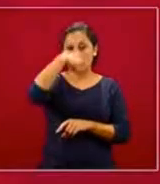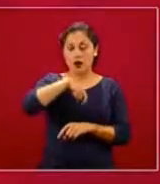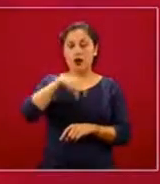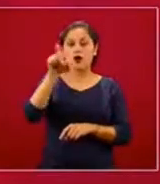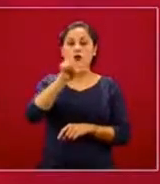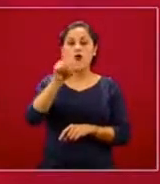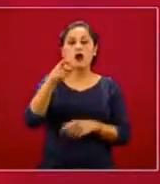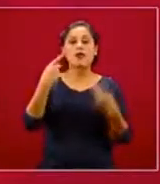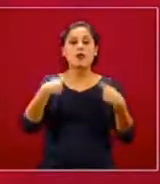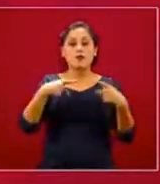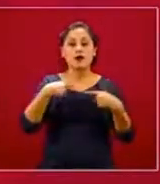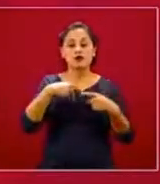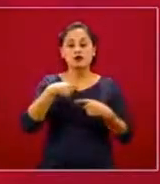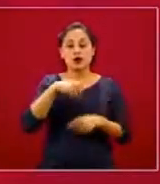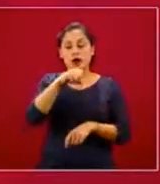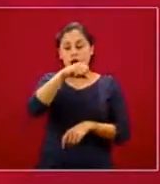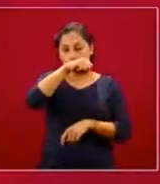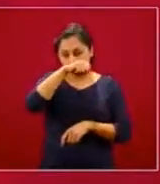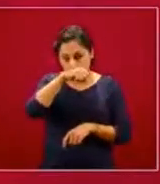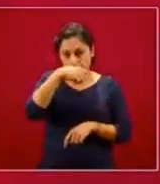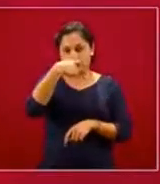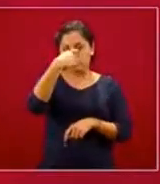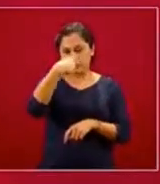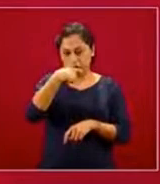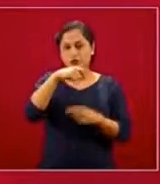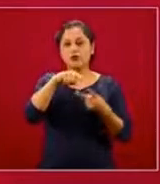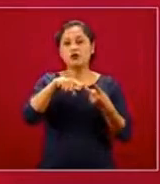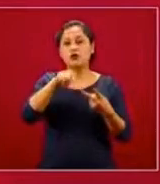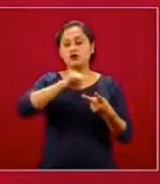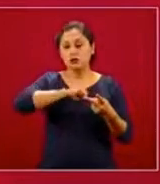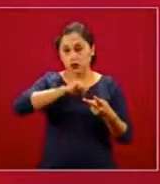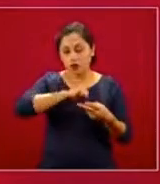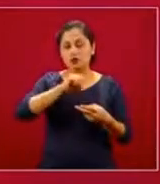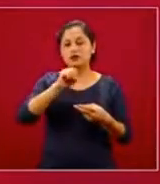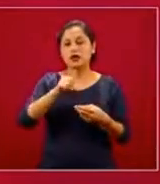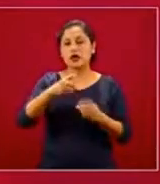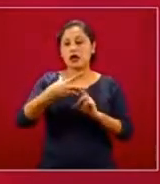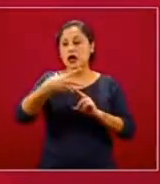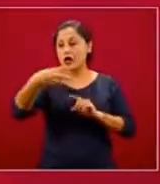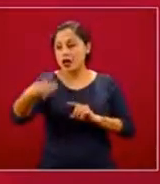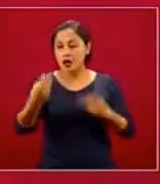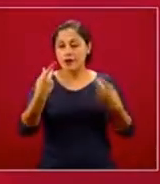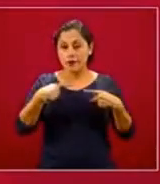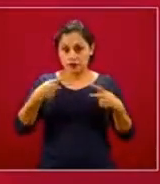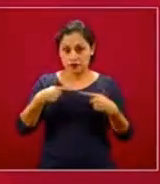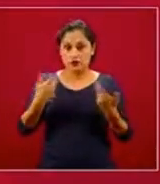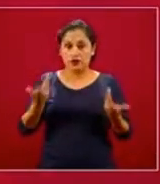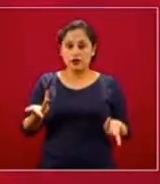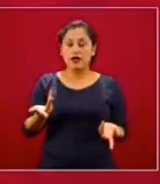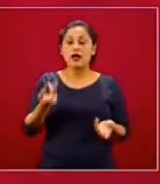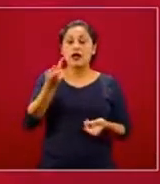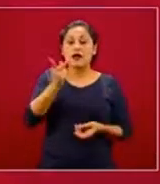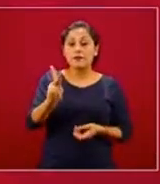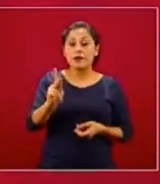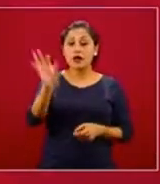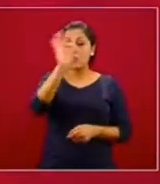In talking about COVID-19, it's a different mechanism of transmission. It's a respiratory infection. For example, if a person